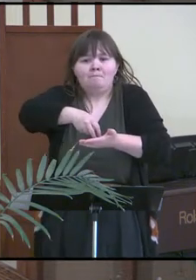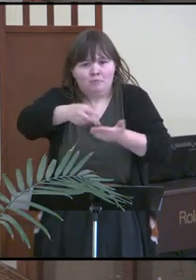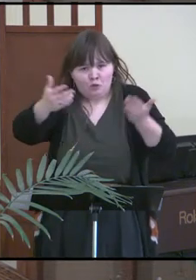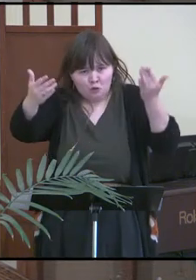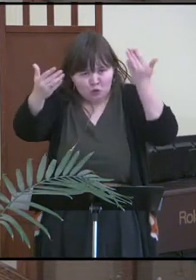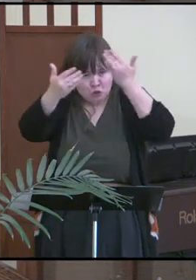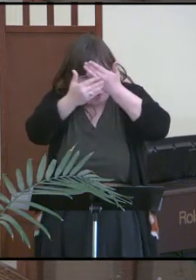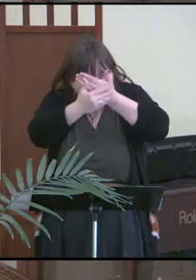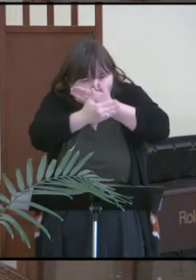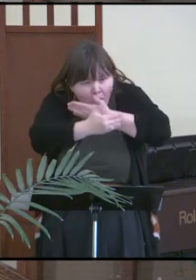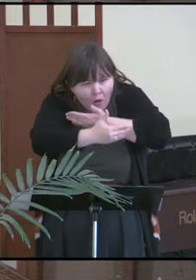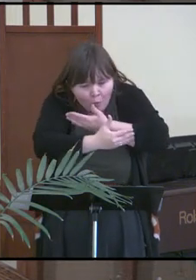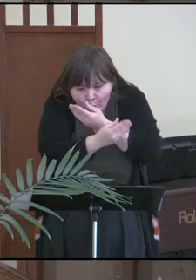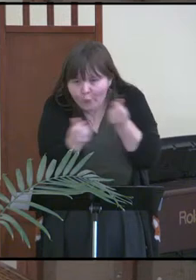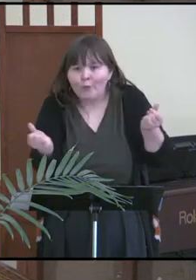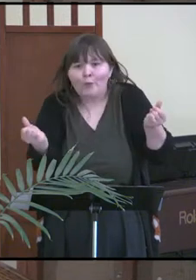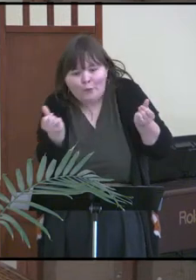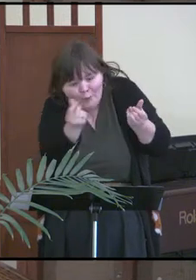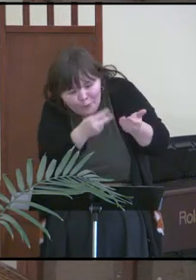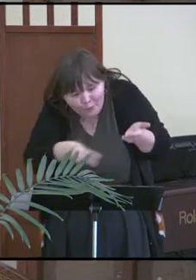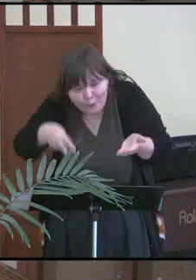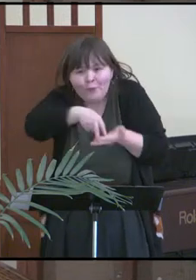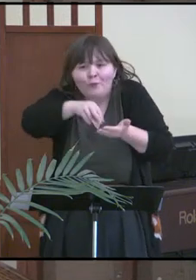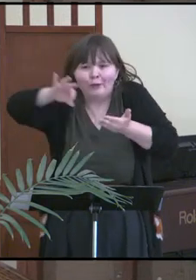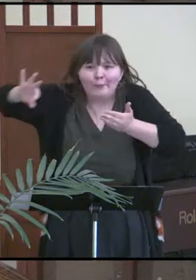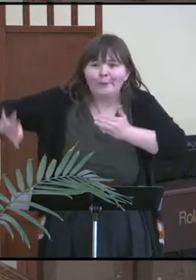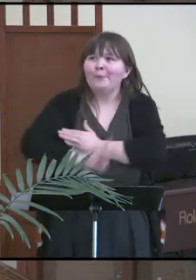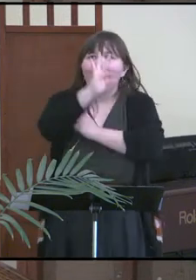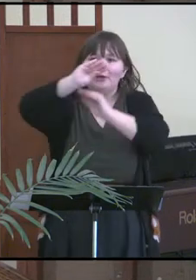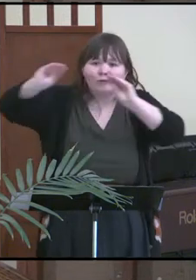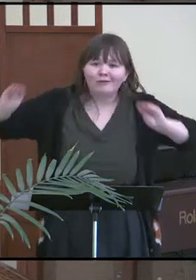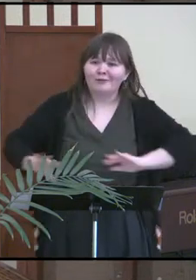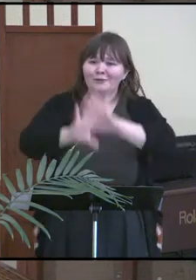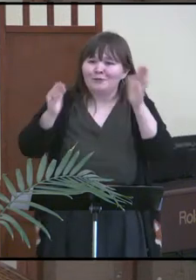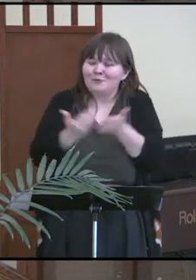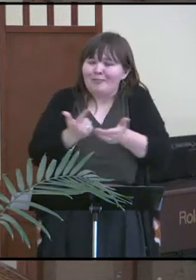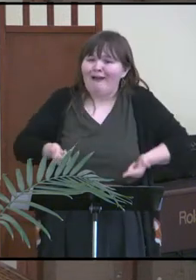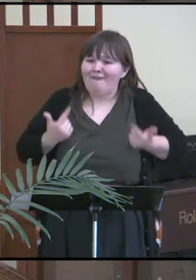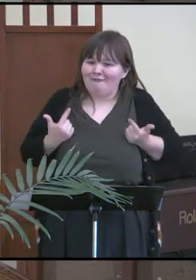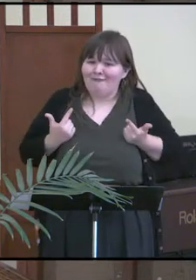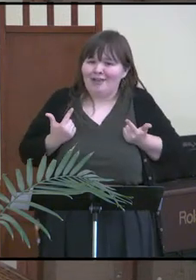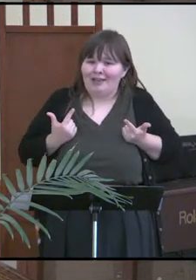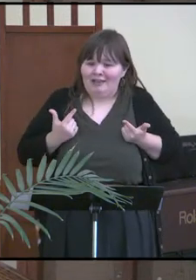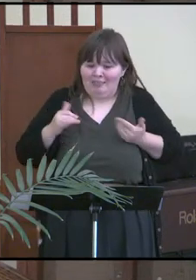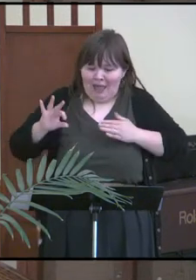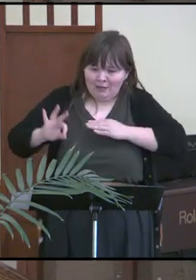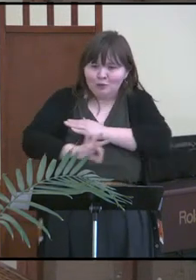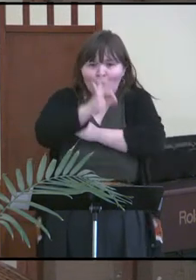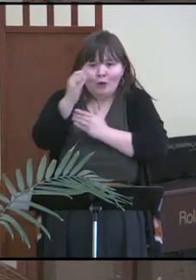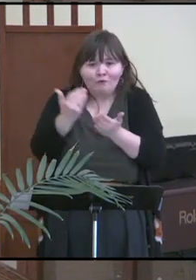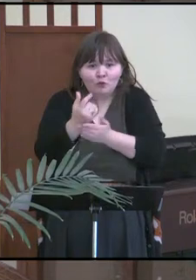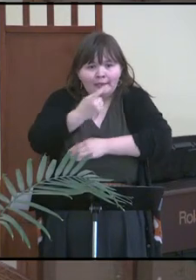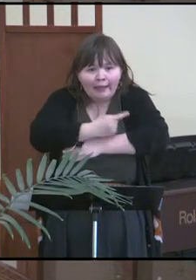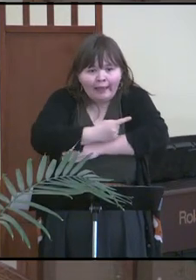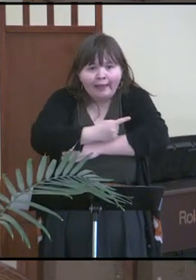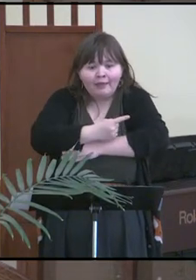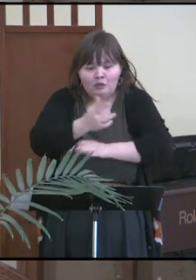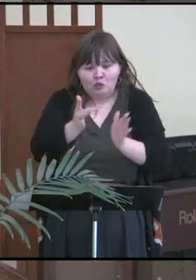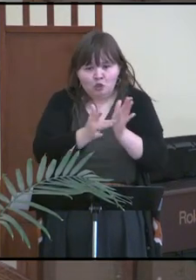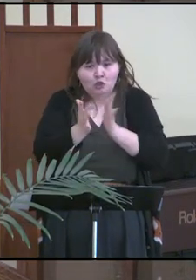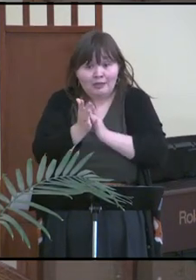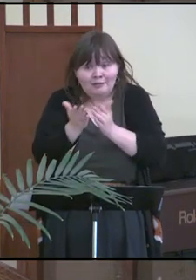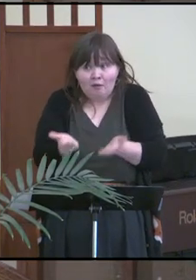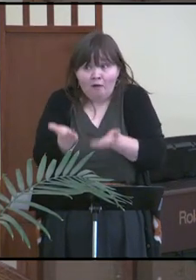hours of the morning to a new life. And in the dawn of this new day, he offers himself as